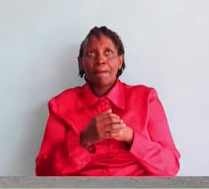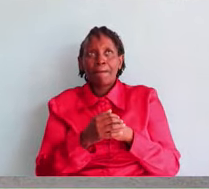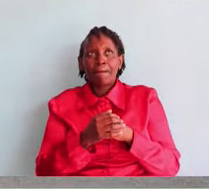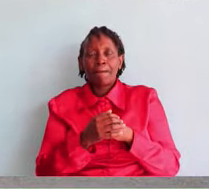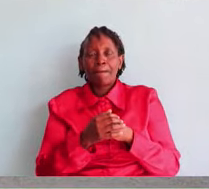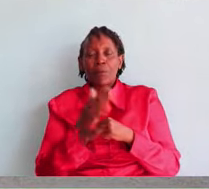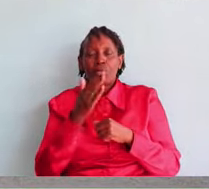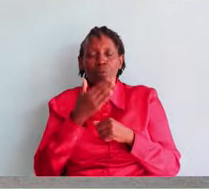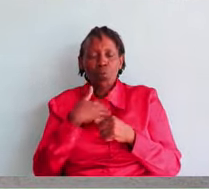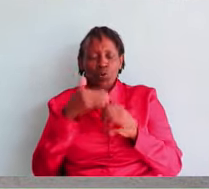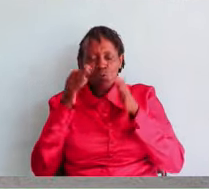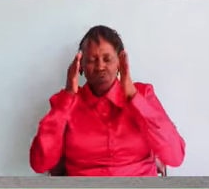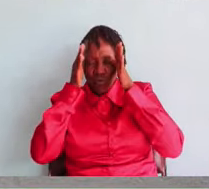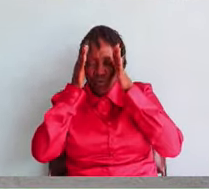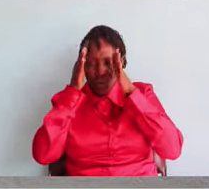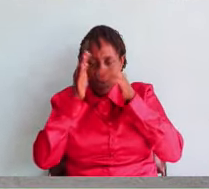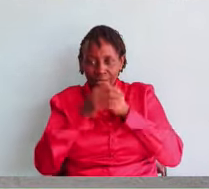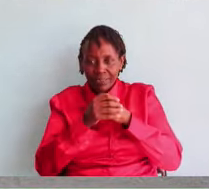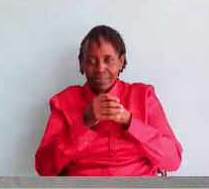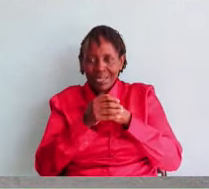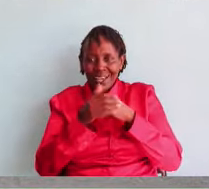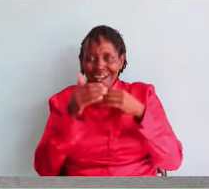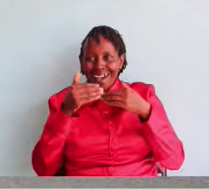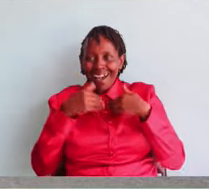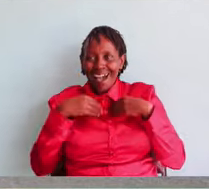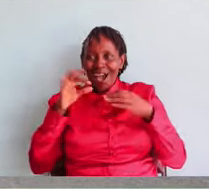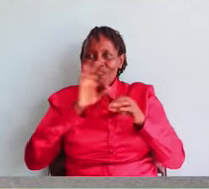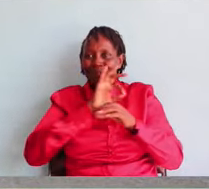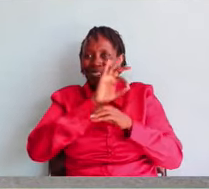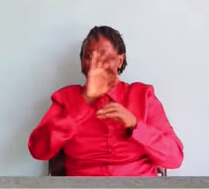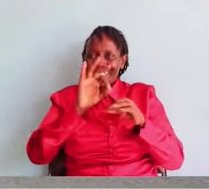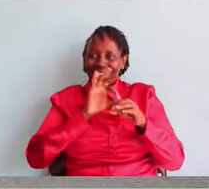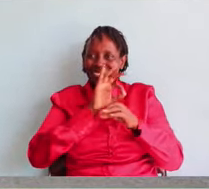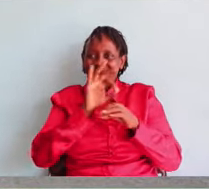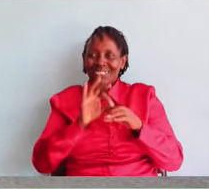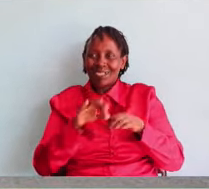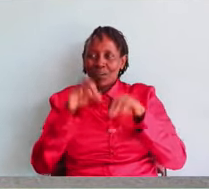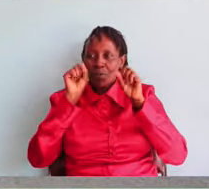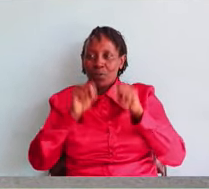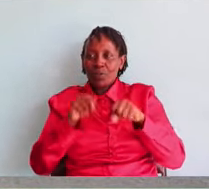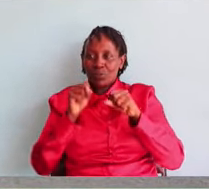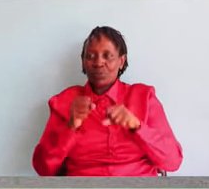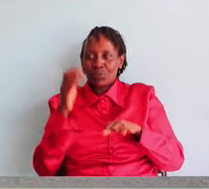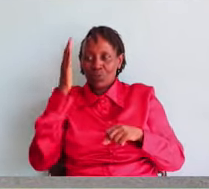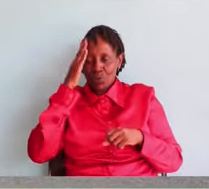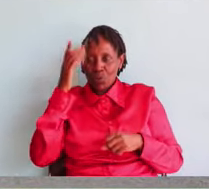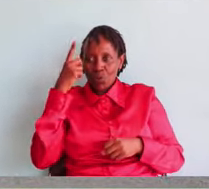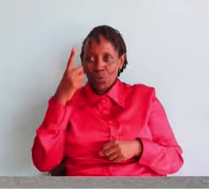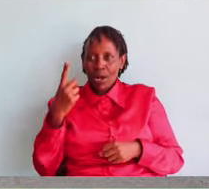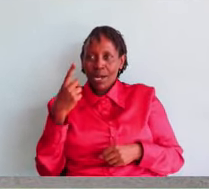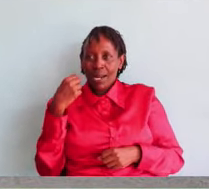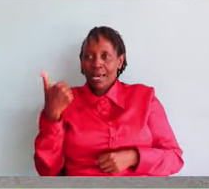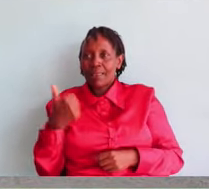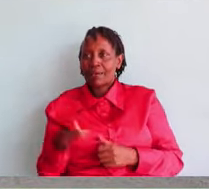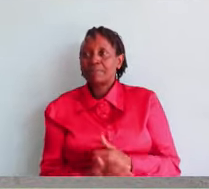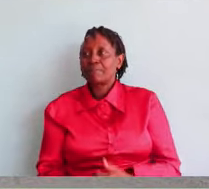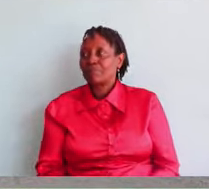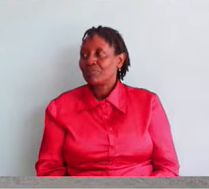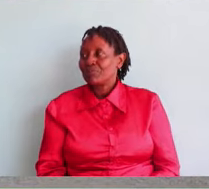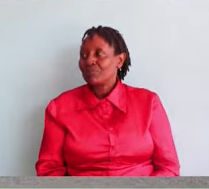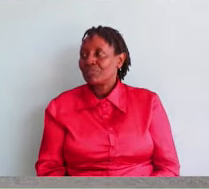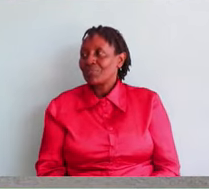intentionally made sure we have a cup of tea that we can get to know one another. I